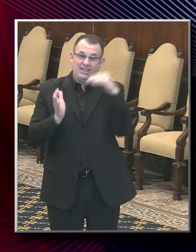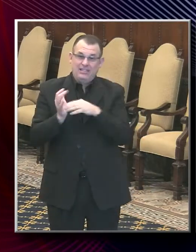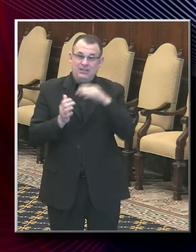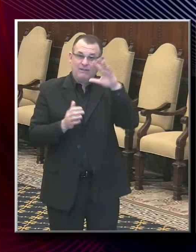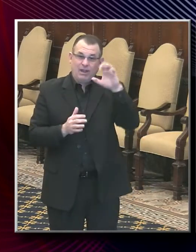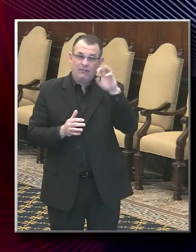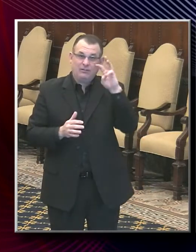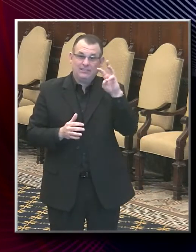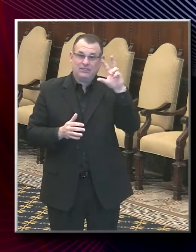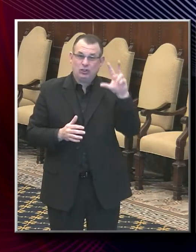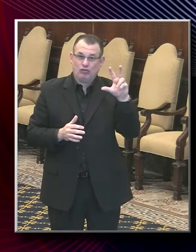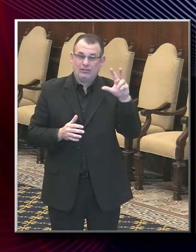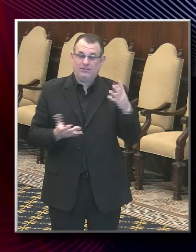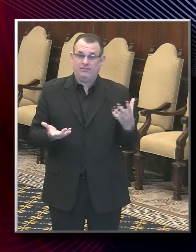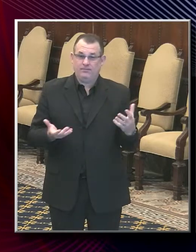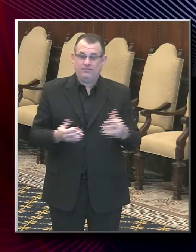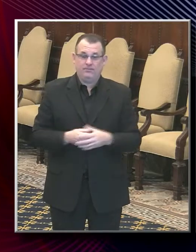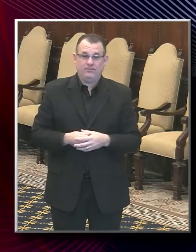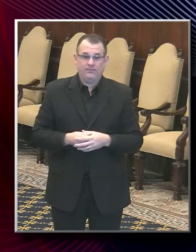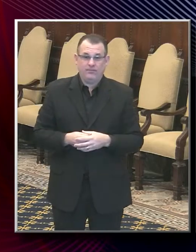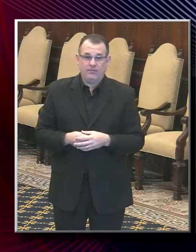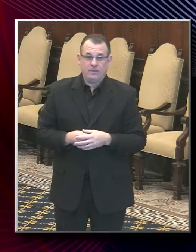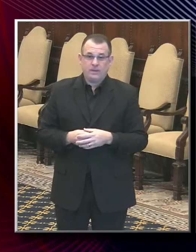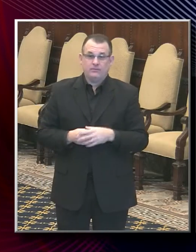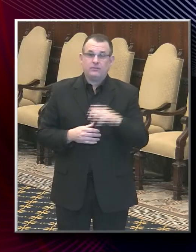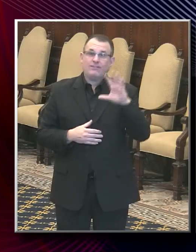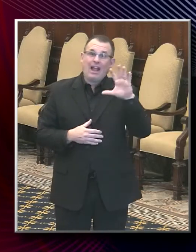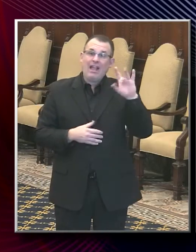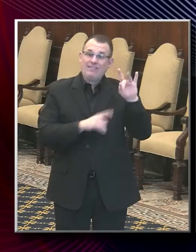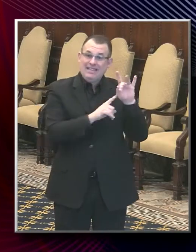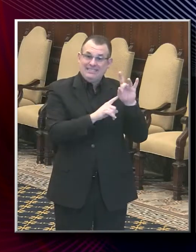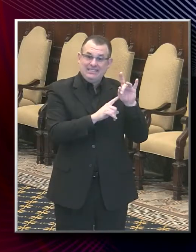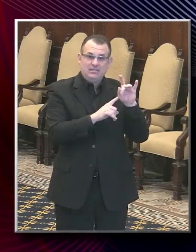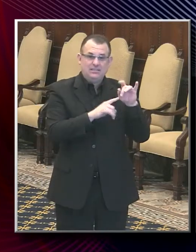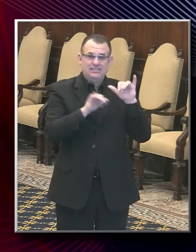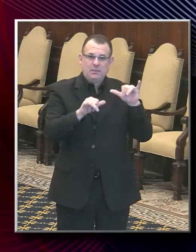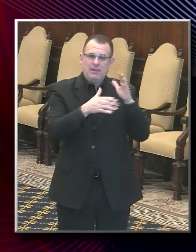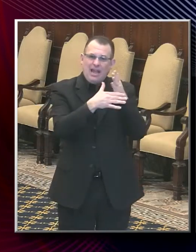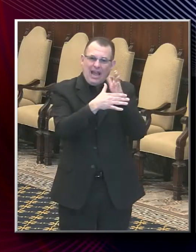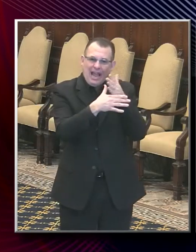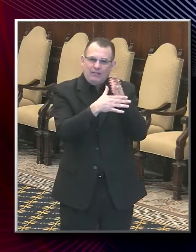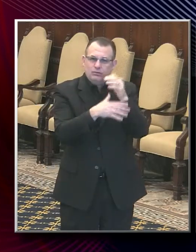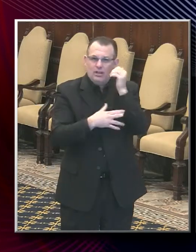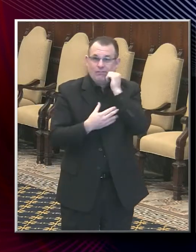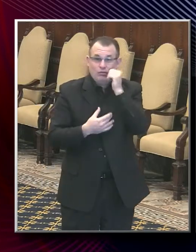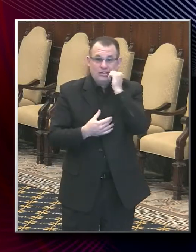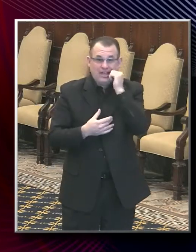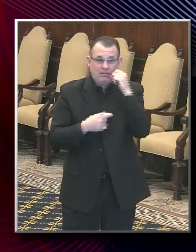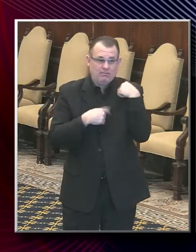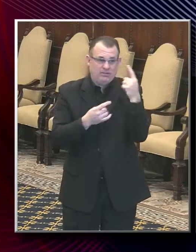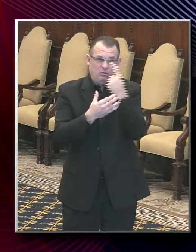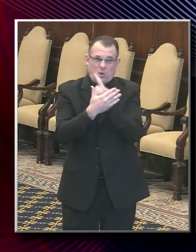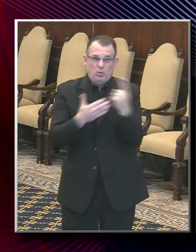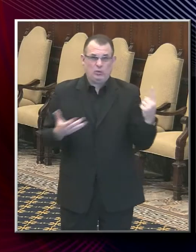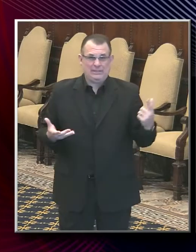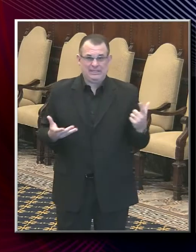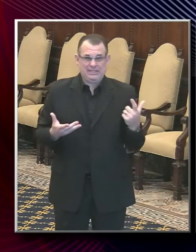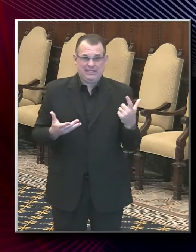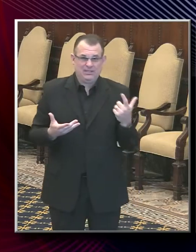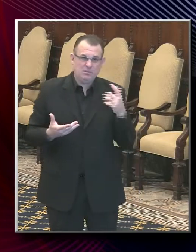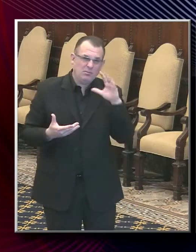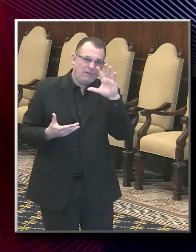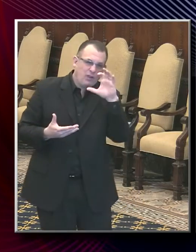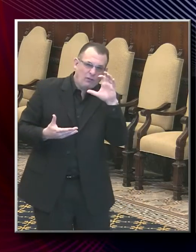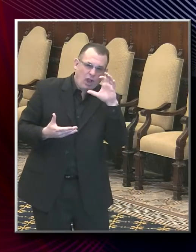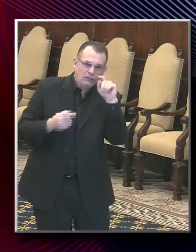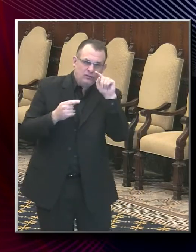epidemic. Now that 518 is similar to the average of about 500 per day that we've seen over the past week, which says to me that we've